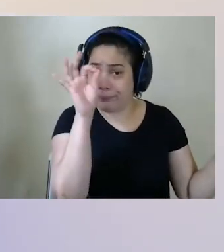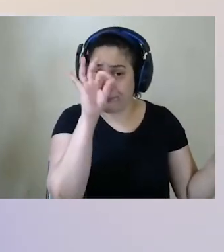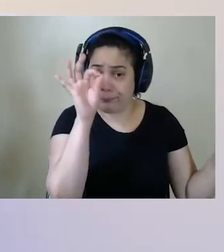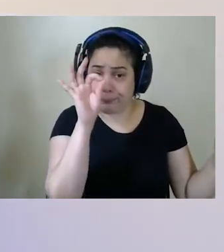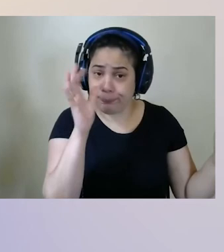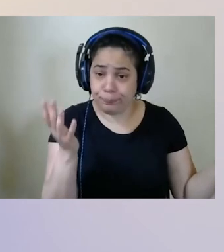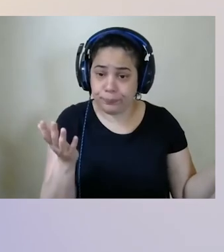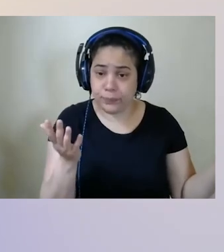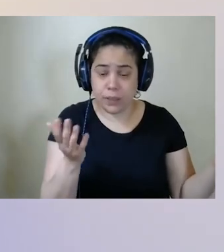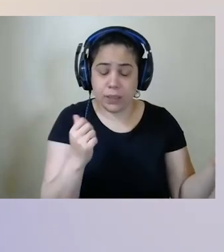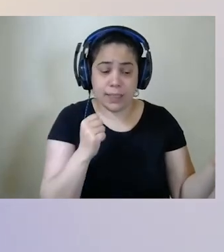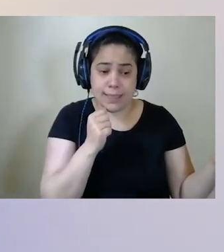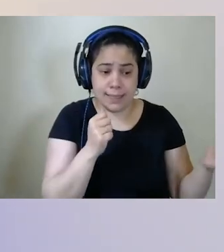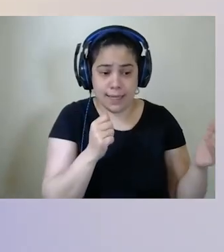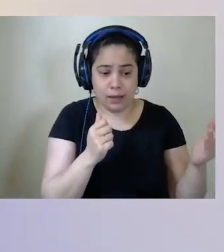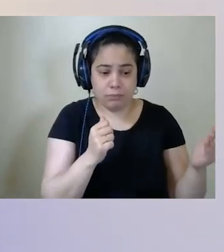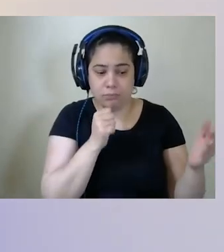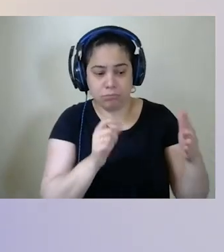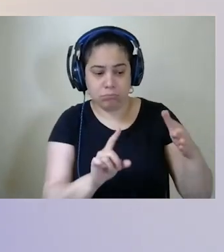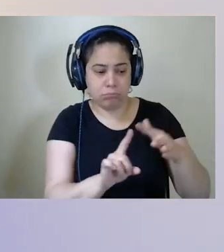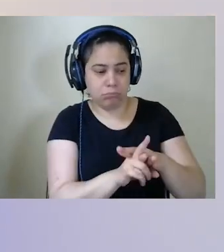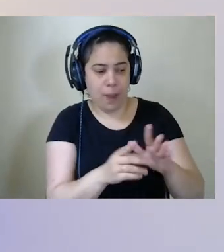it wasn't there to be known.